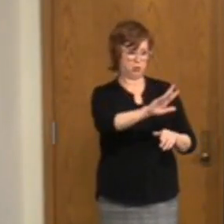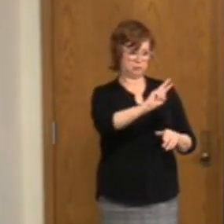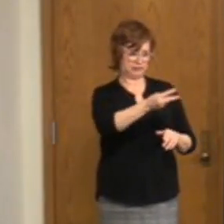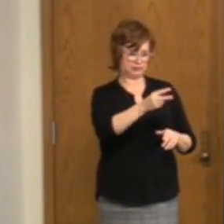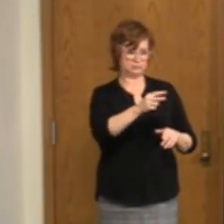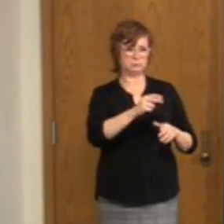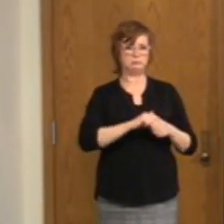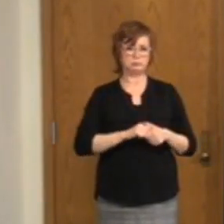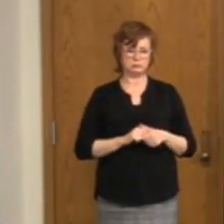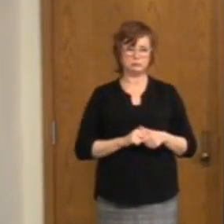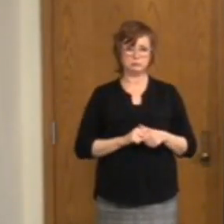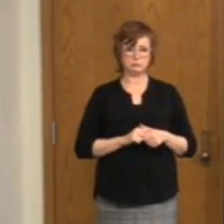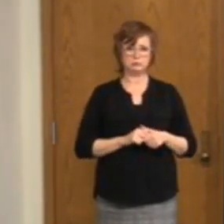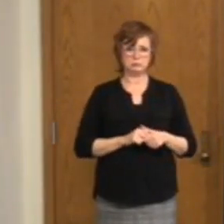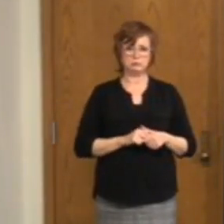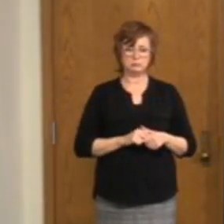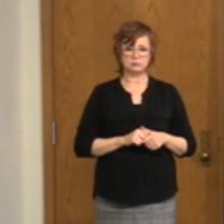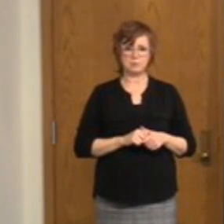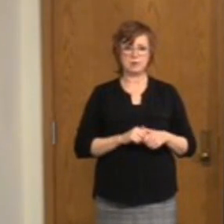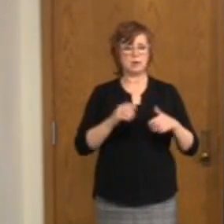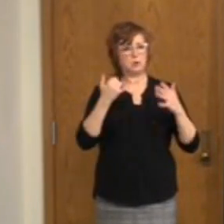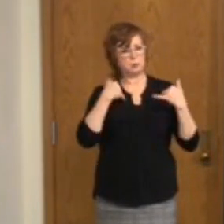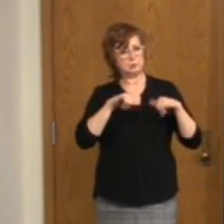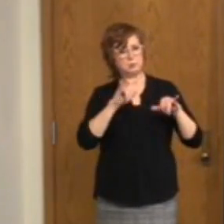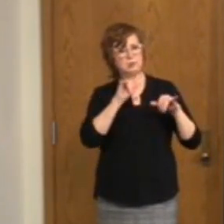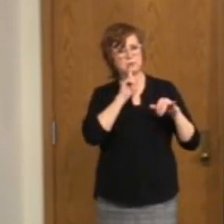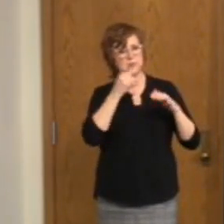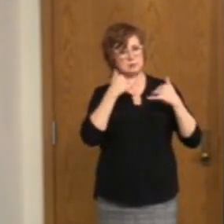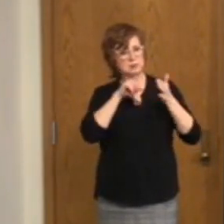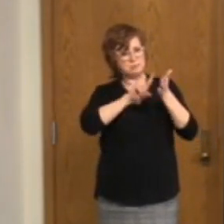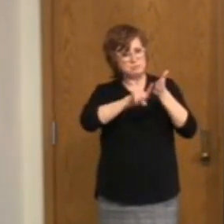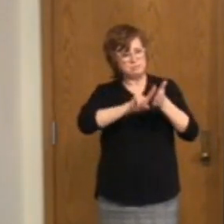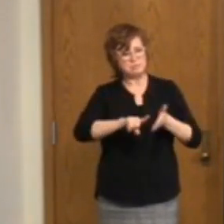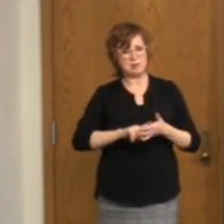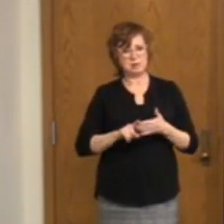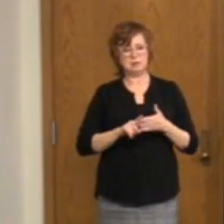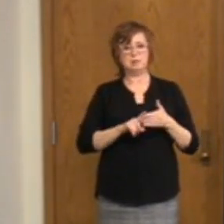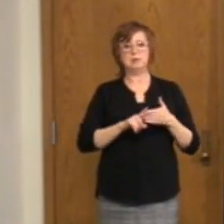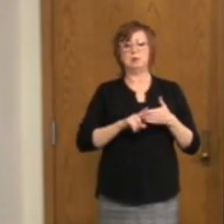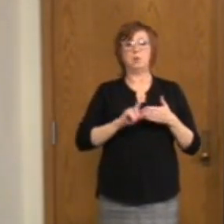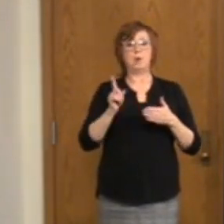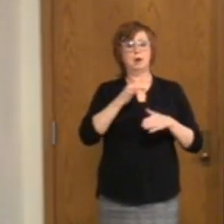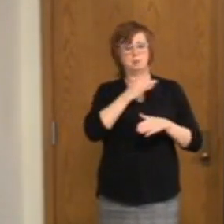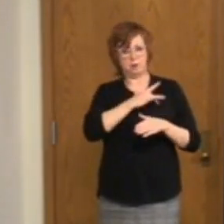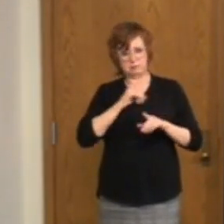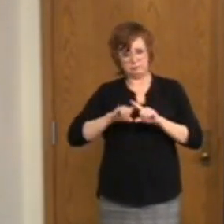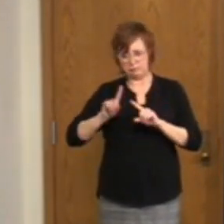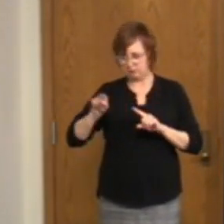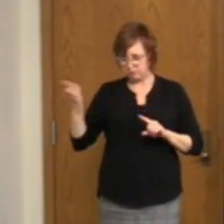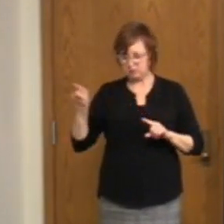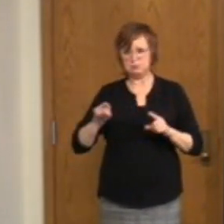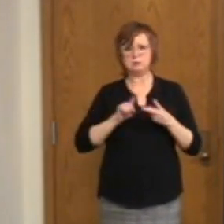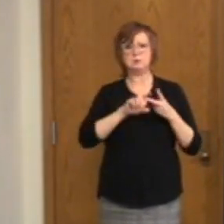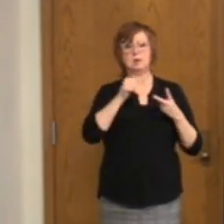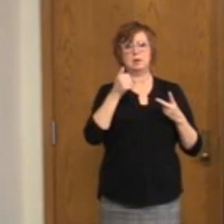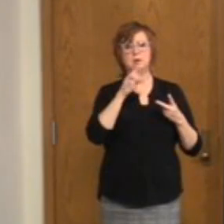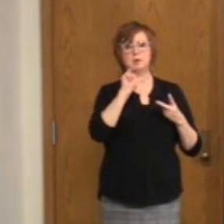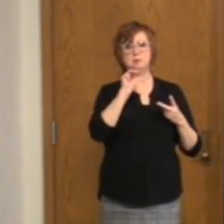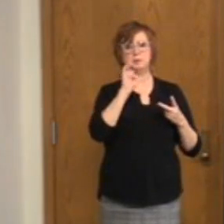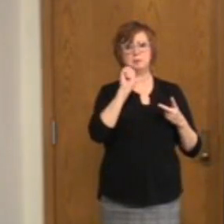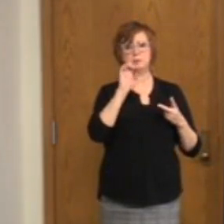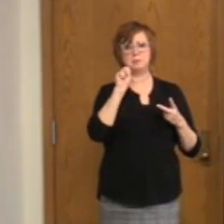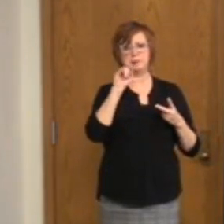close to finalizing that. We're looking at data from other provinces. We're looking forward to NACI